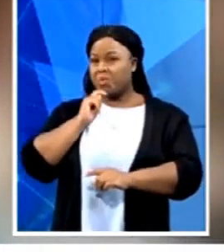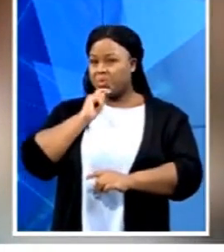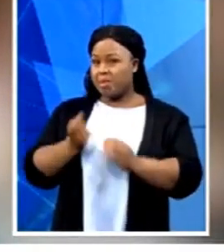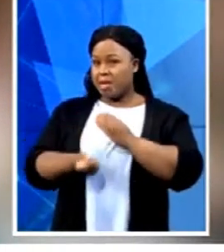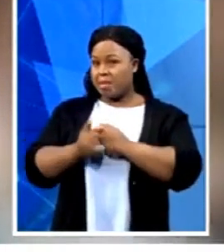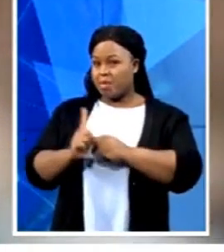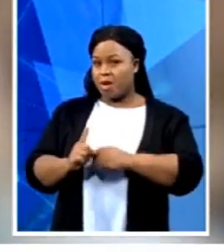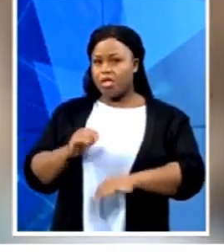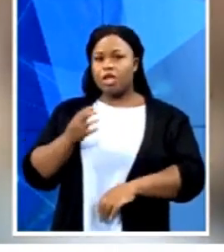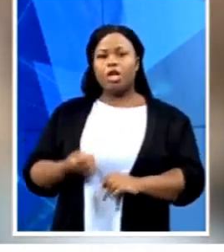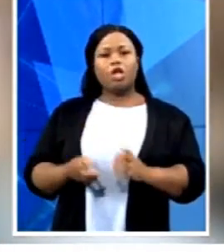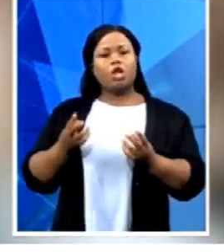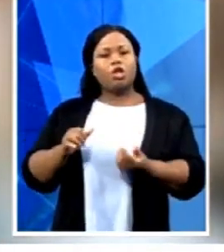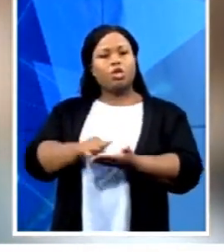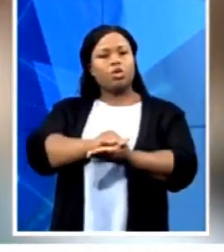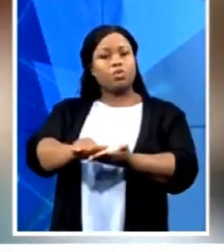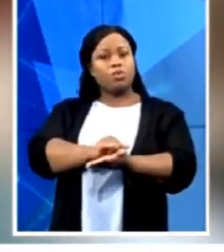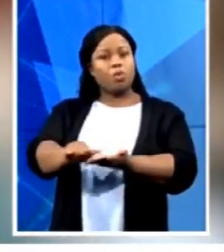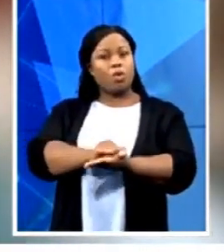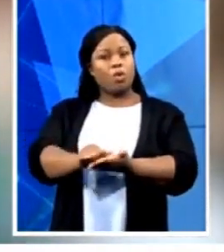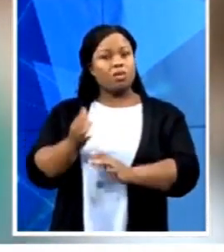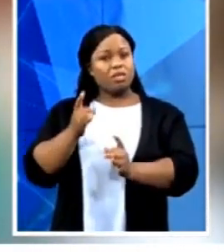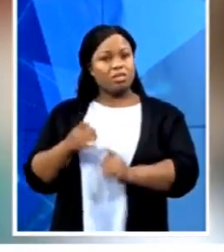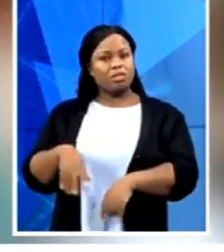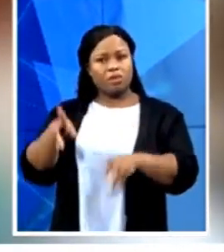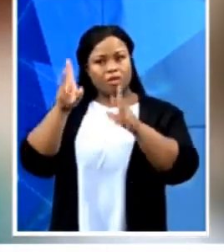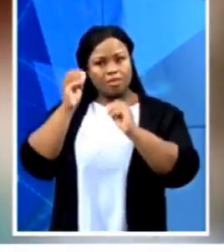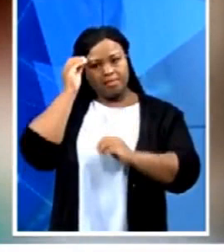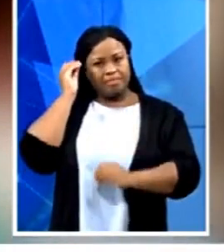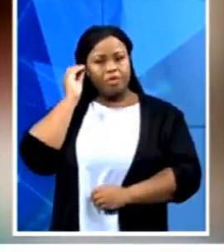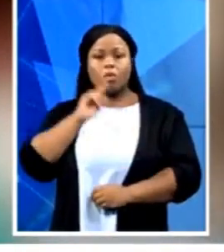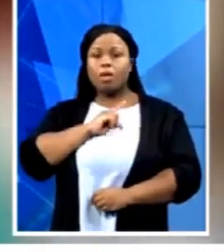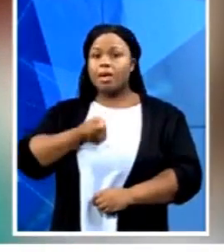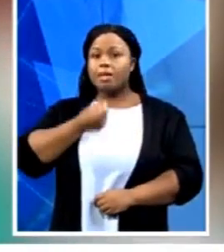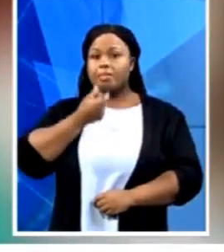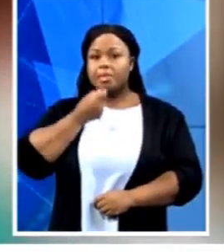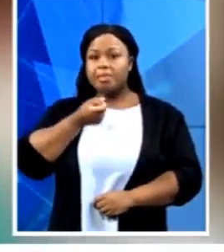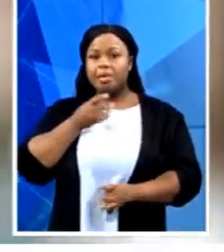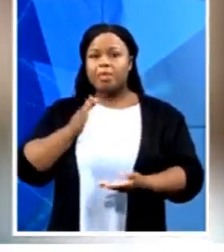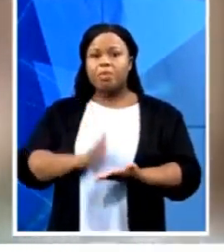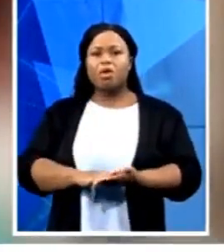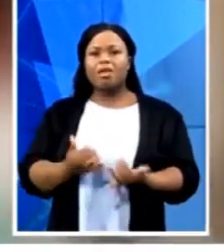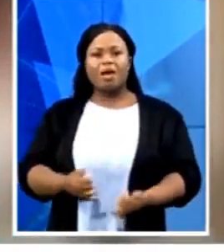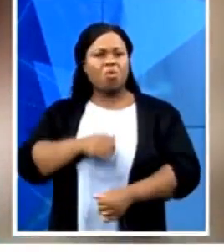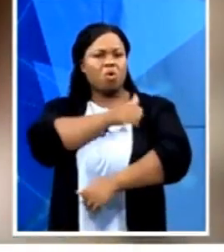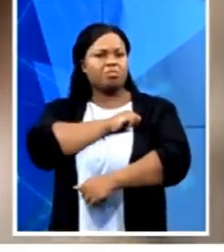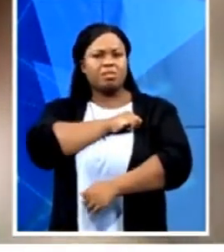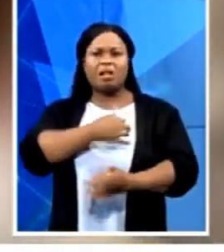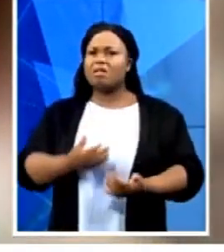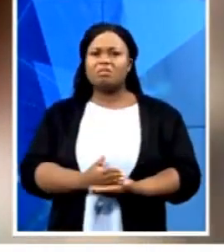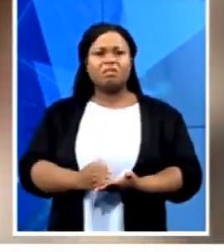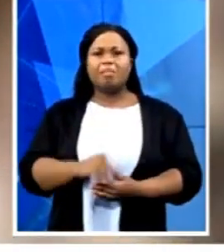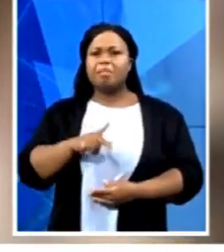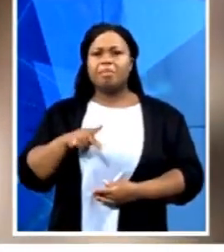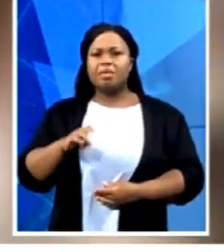this seriously. Hospitals are running out of medications. Some hospitals don't have protective gear for staff or family members or